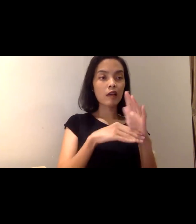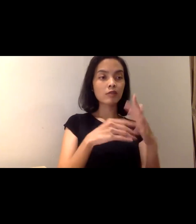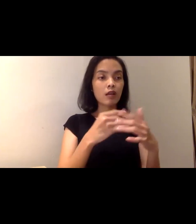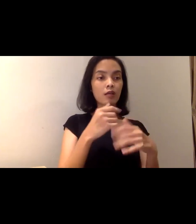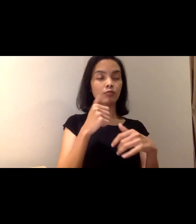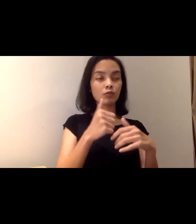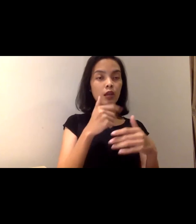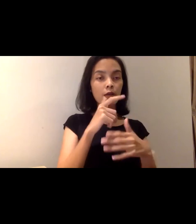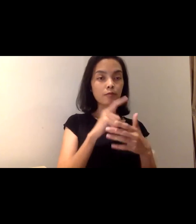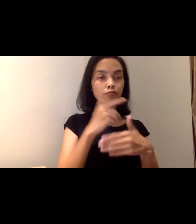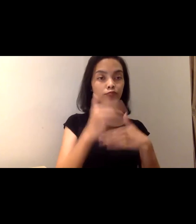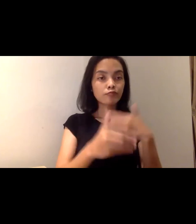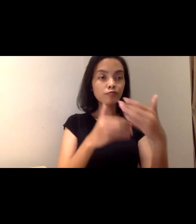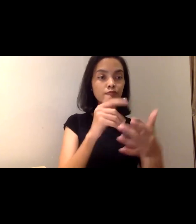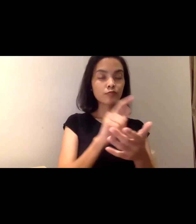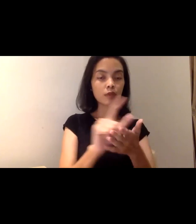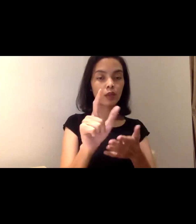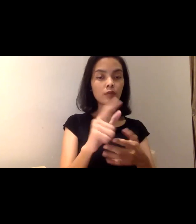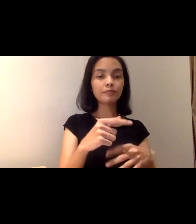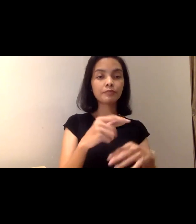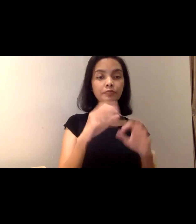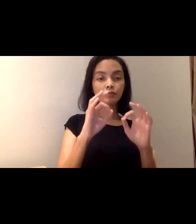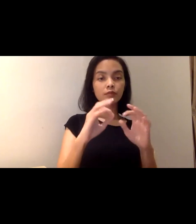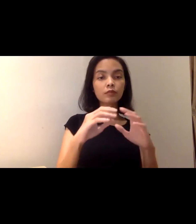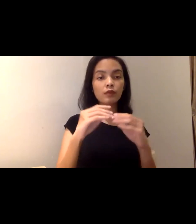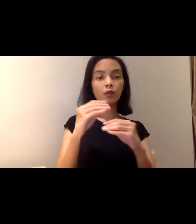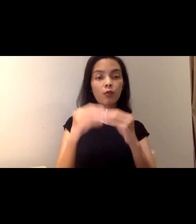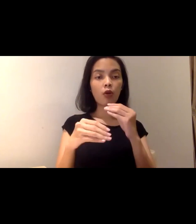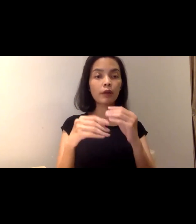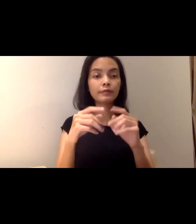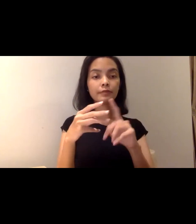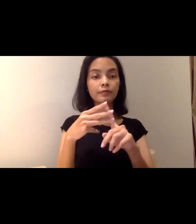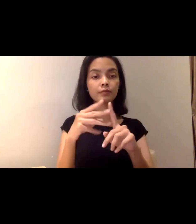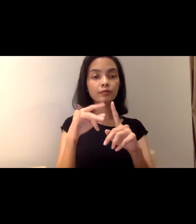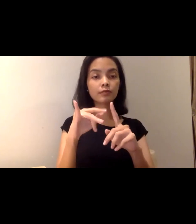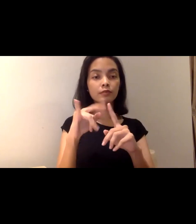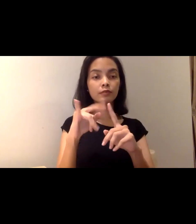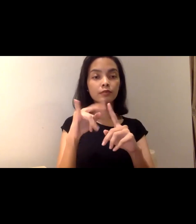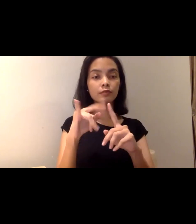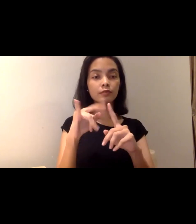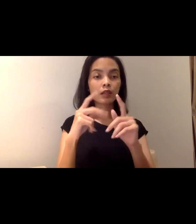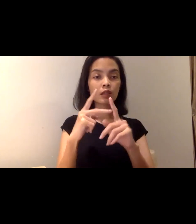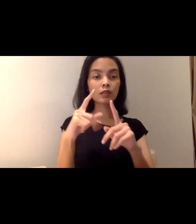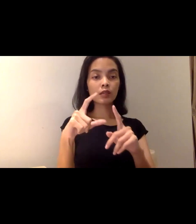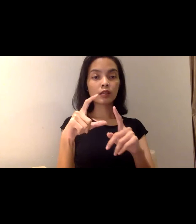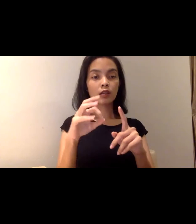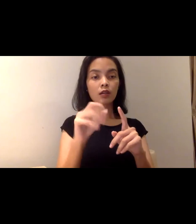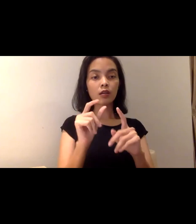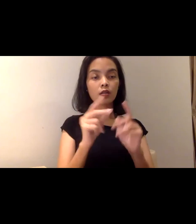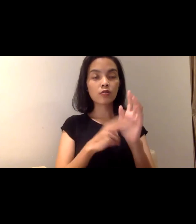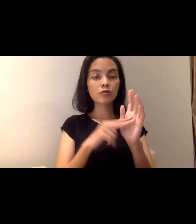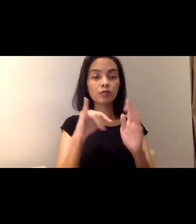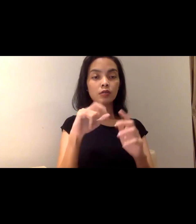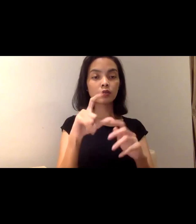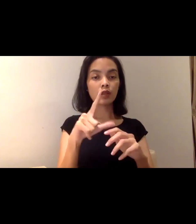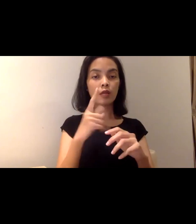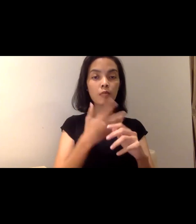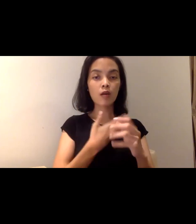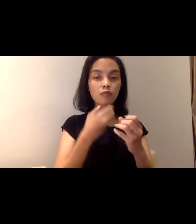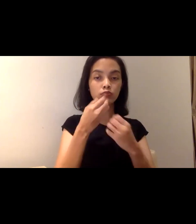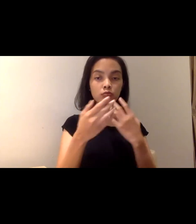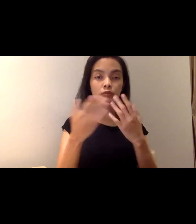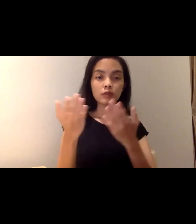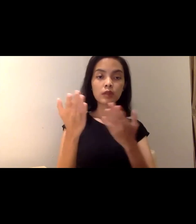British Council Indonesia, Camelia Haraha, will say a few words before we begin the talk. Camelia, the screen is yours.